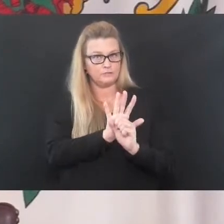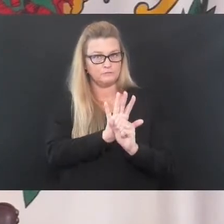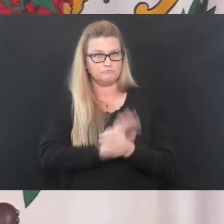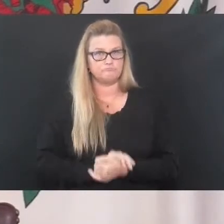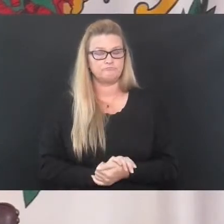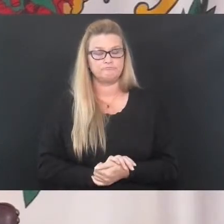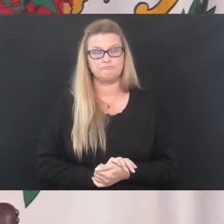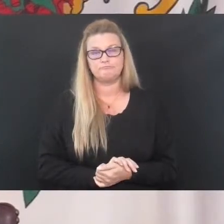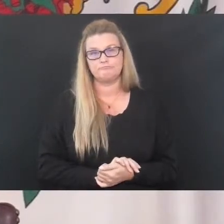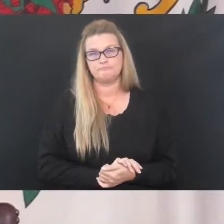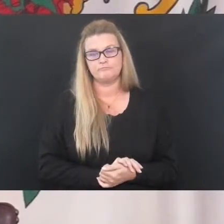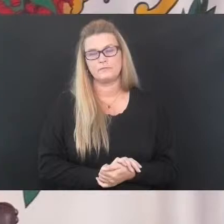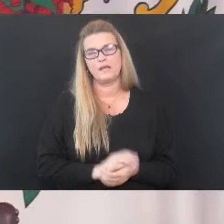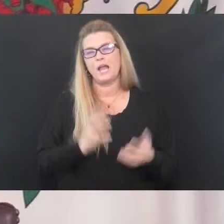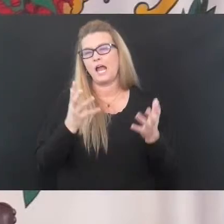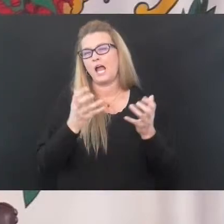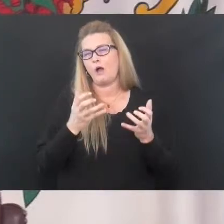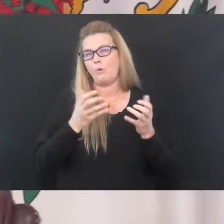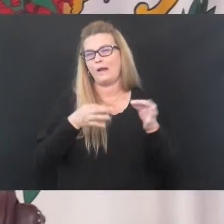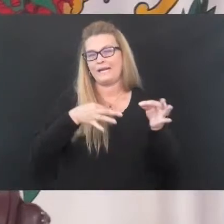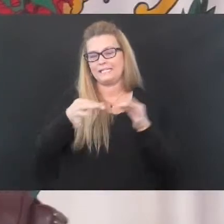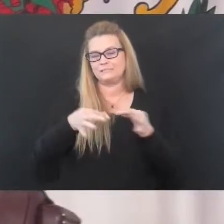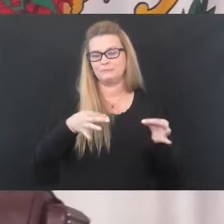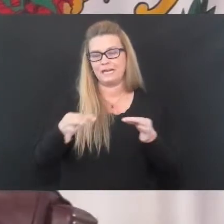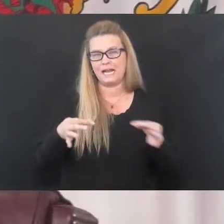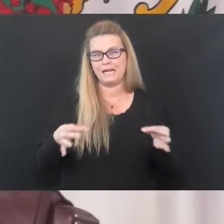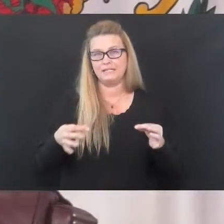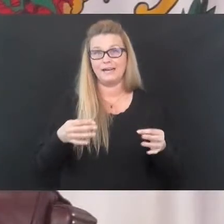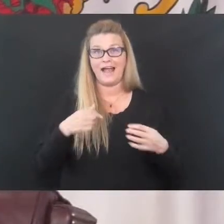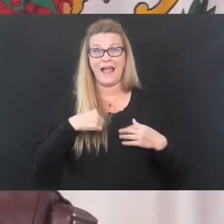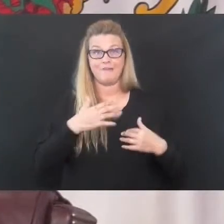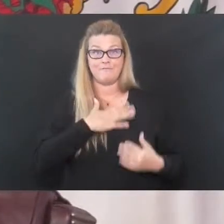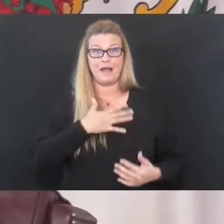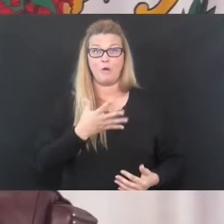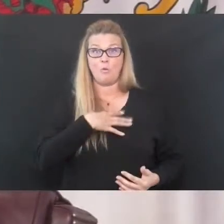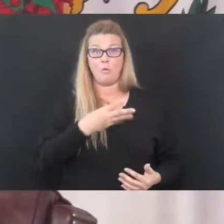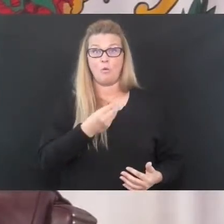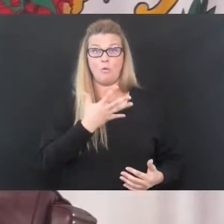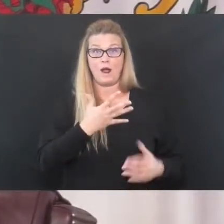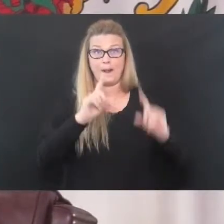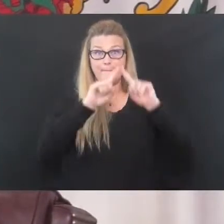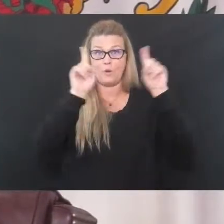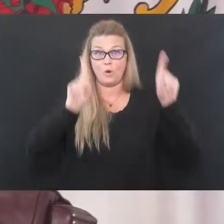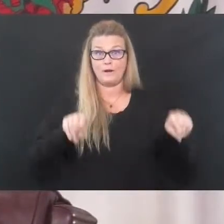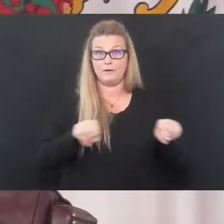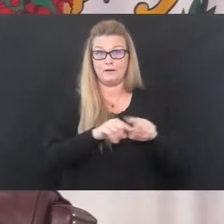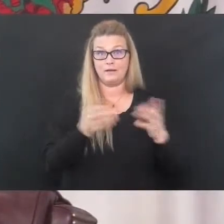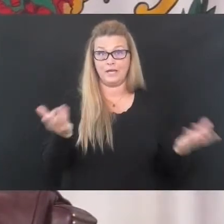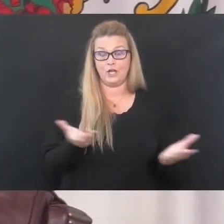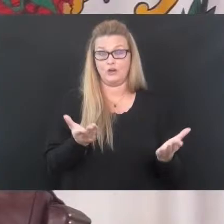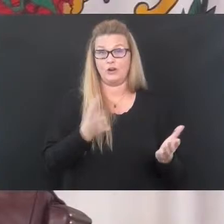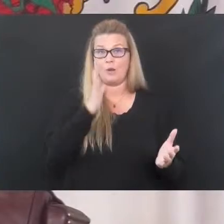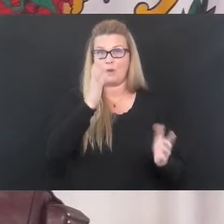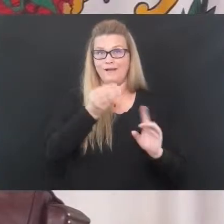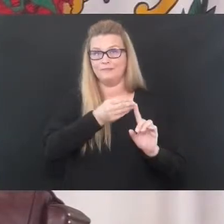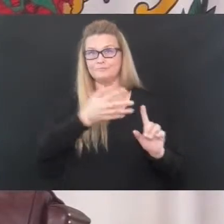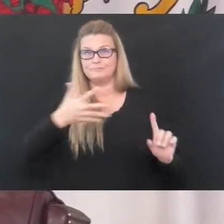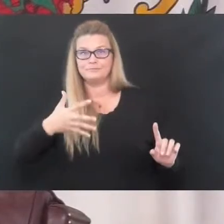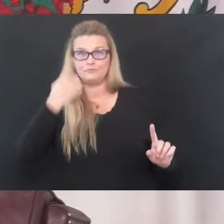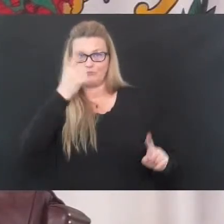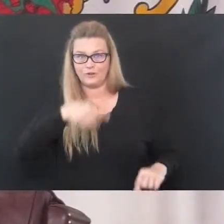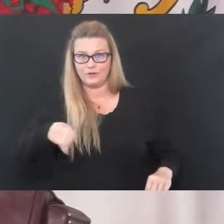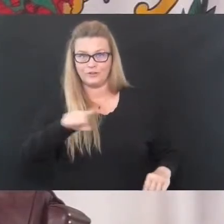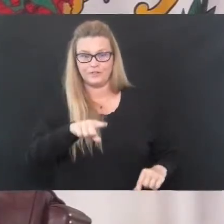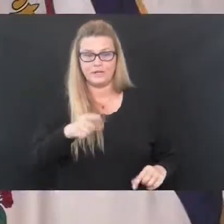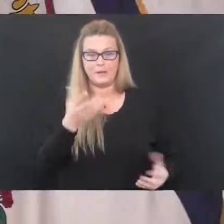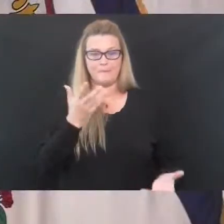go over just a couple of things. I'm going to go back to my little whiteboards here and everything, and I hope maybe